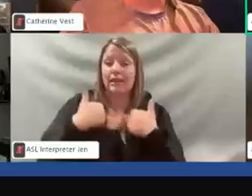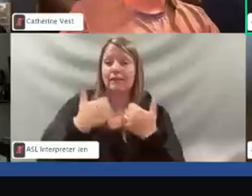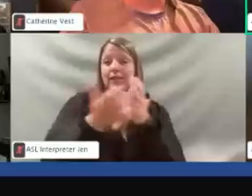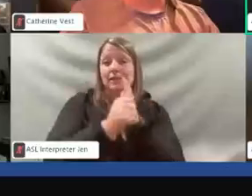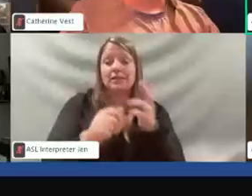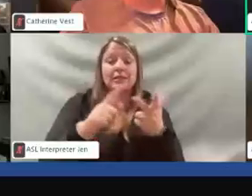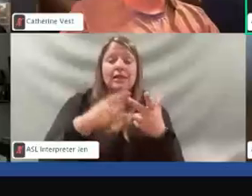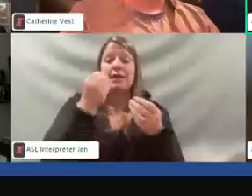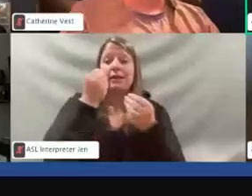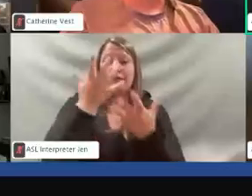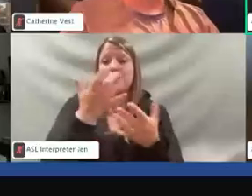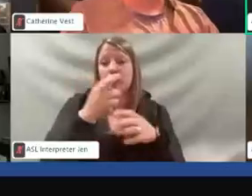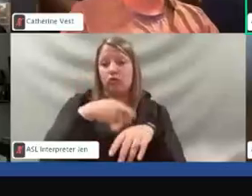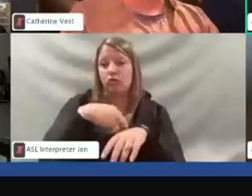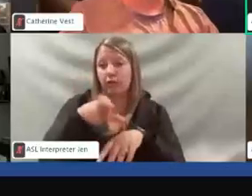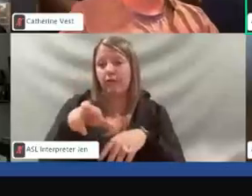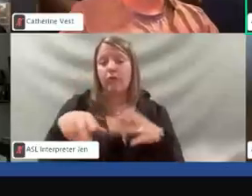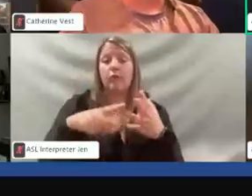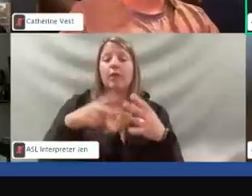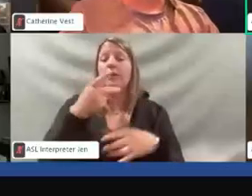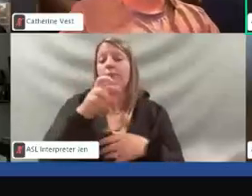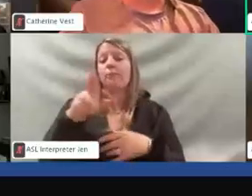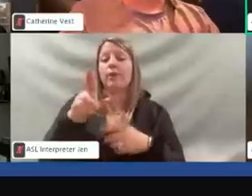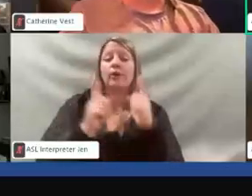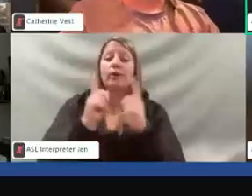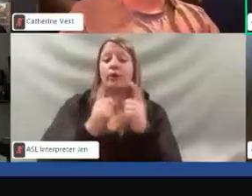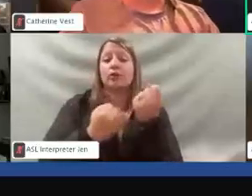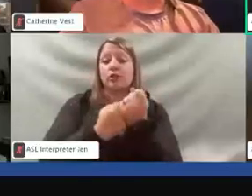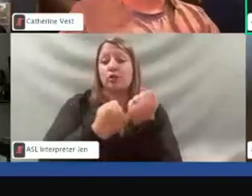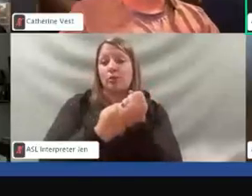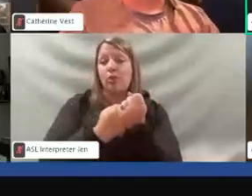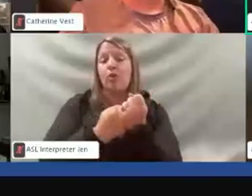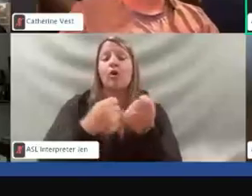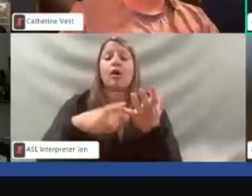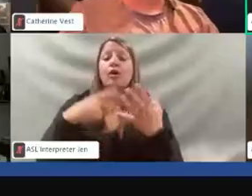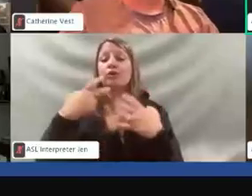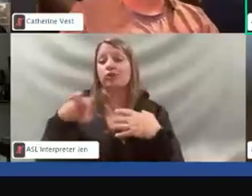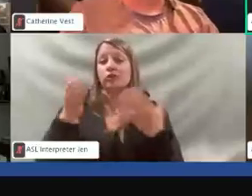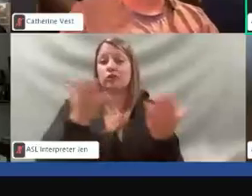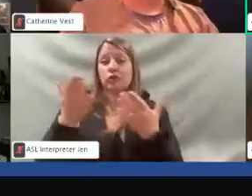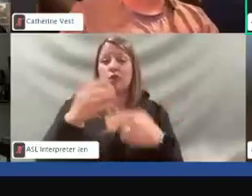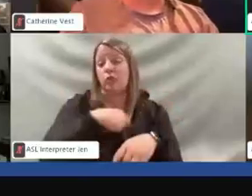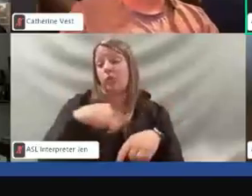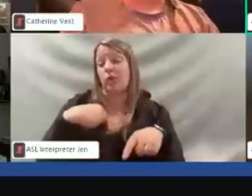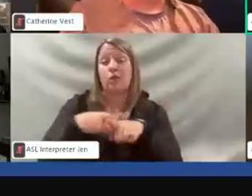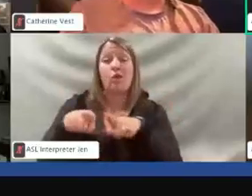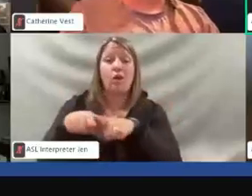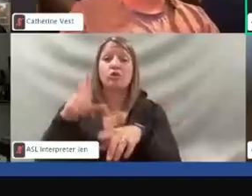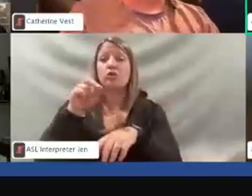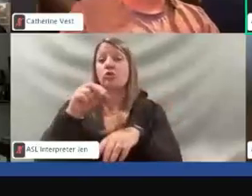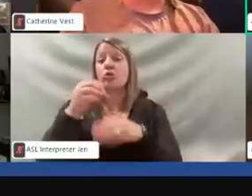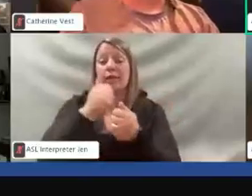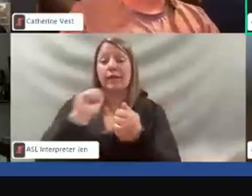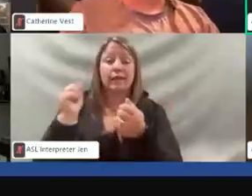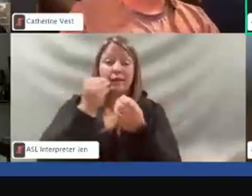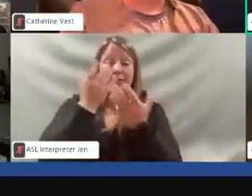and referral, peer support, and transition services. Additionally, we do information and referral to anyone who